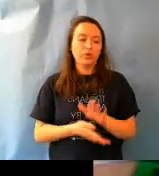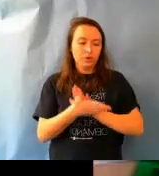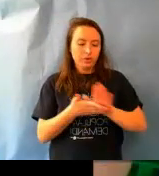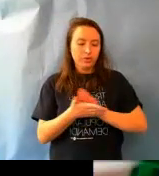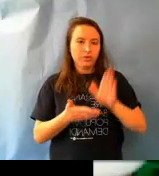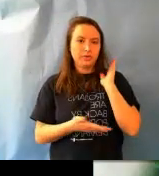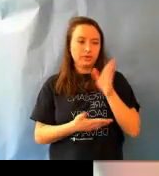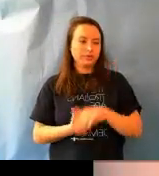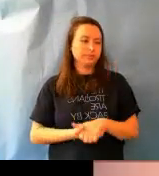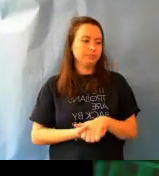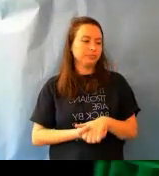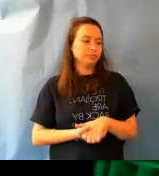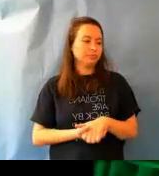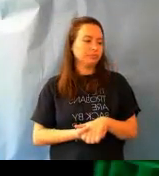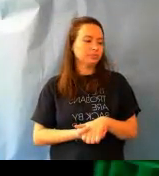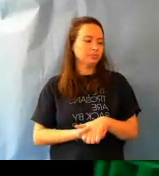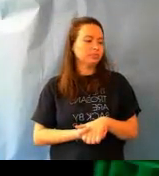erases. Alright.